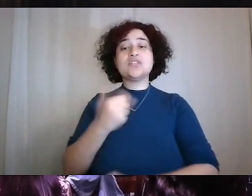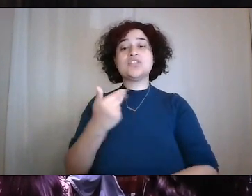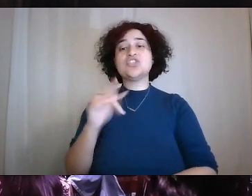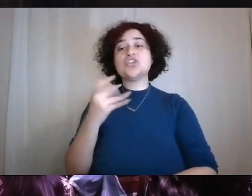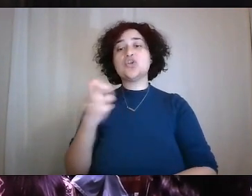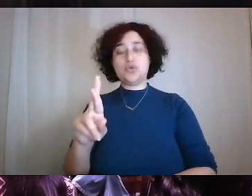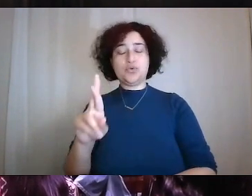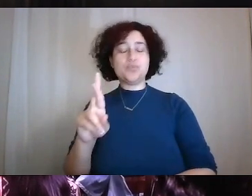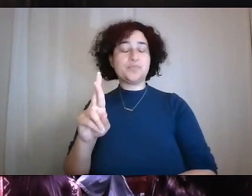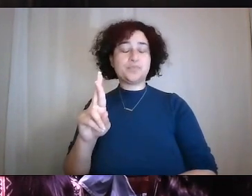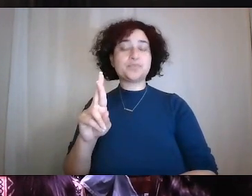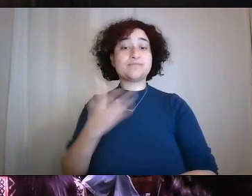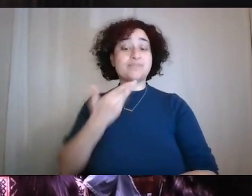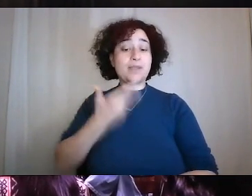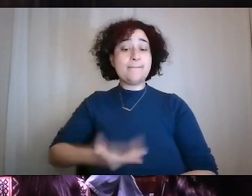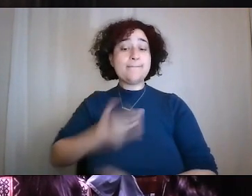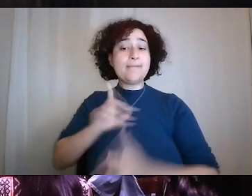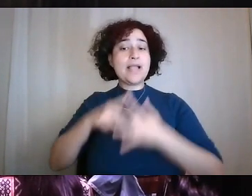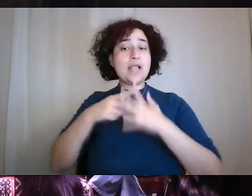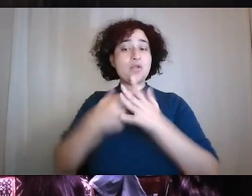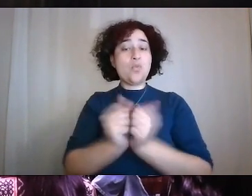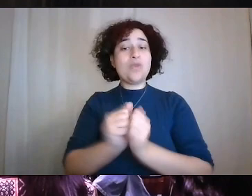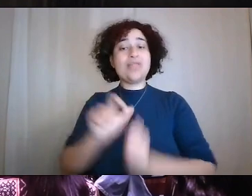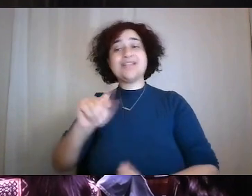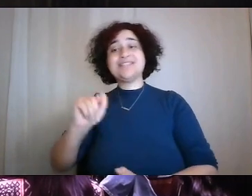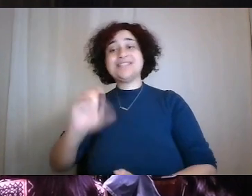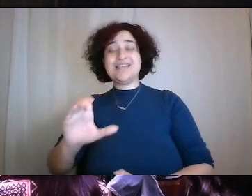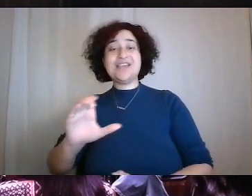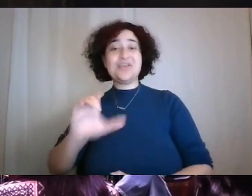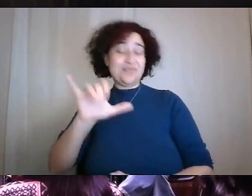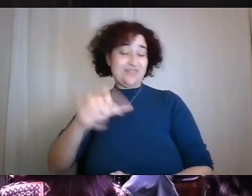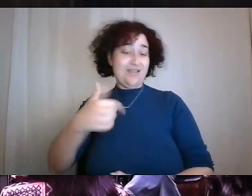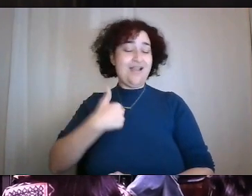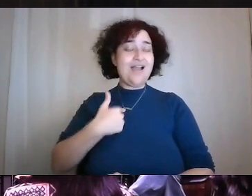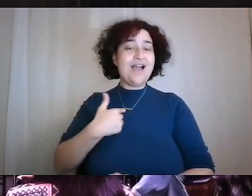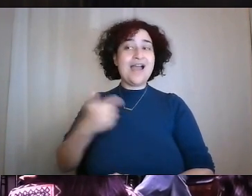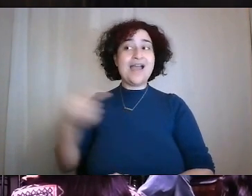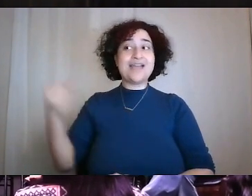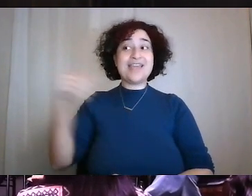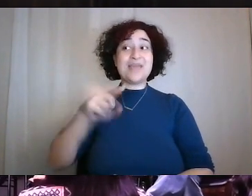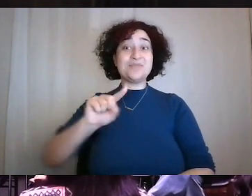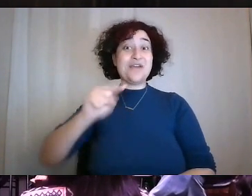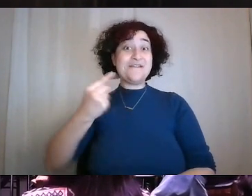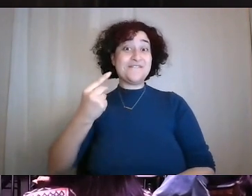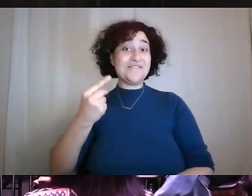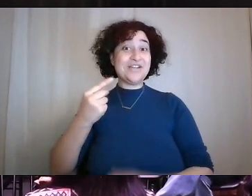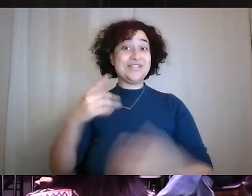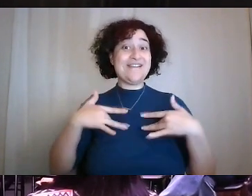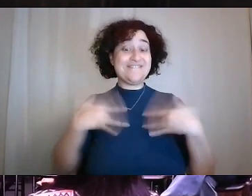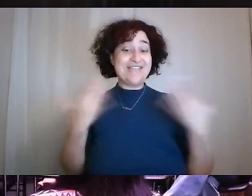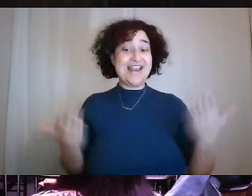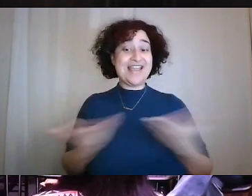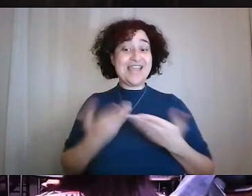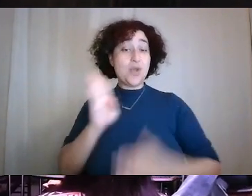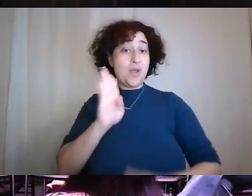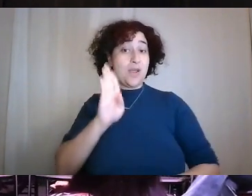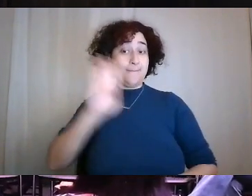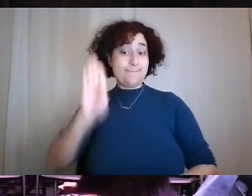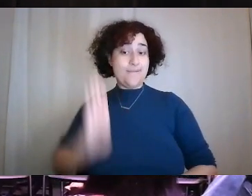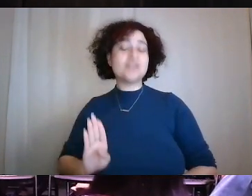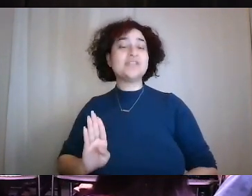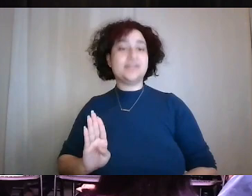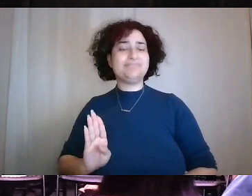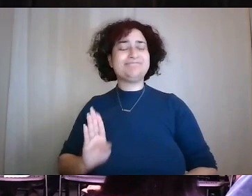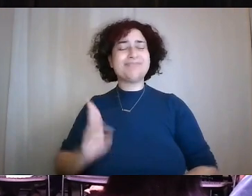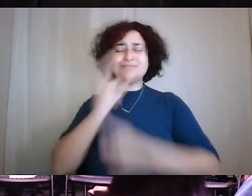entry point to the LTC was that I came to the first convening here in Boston. It's been an honor to champion this